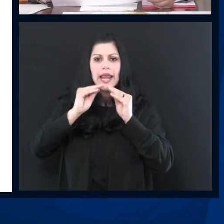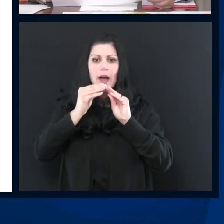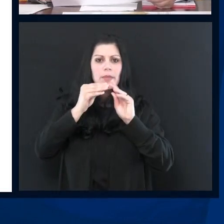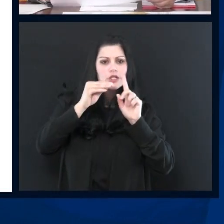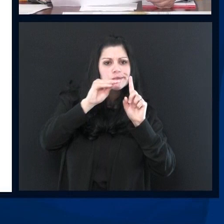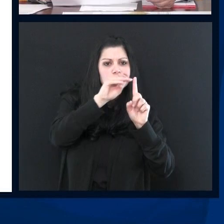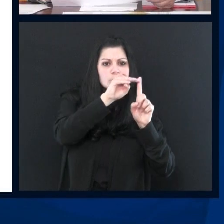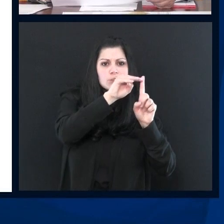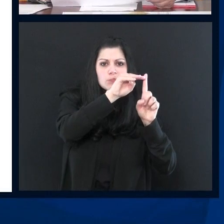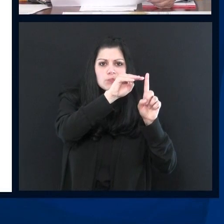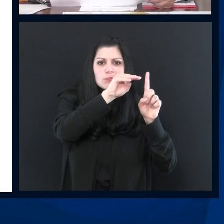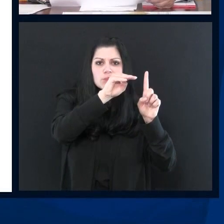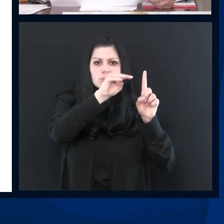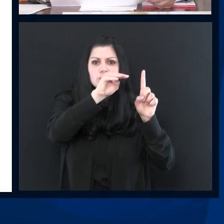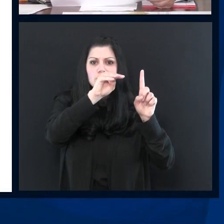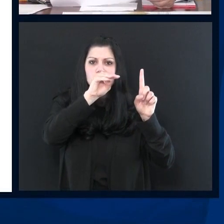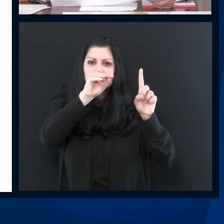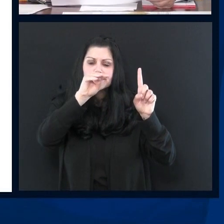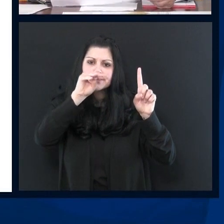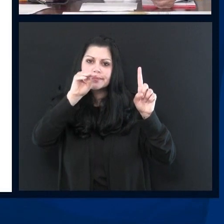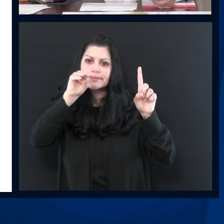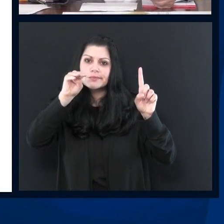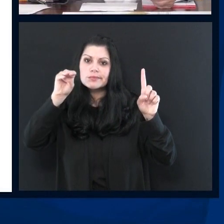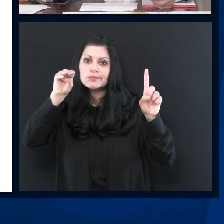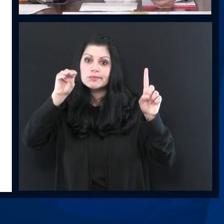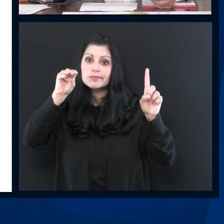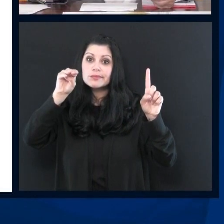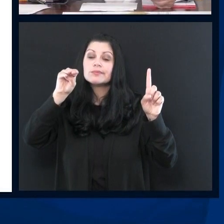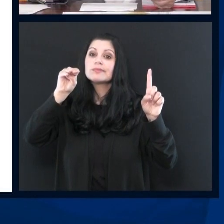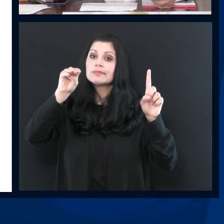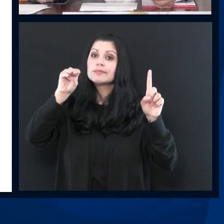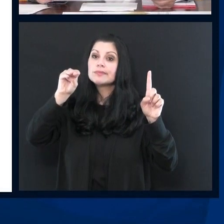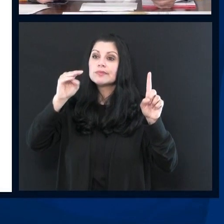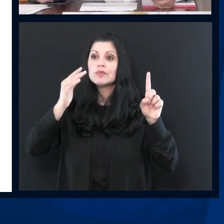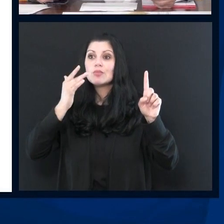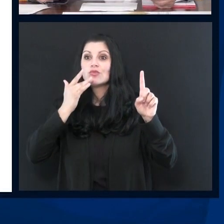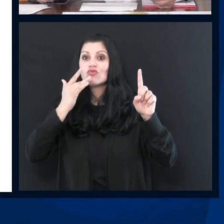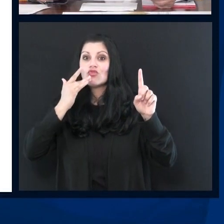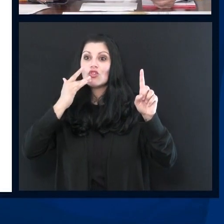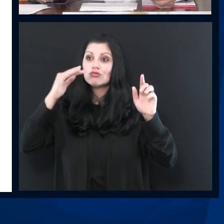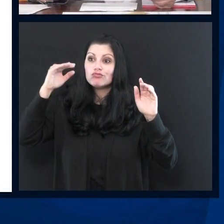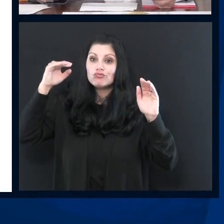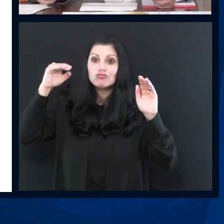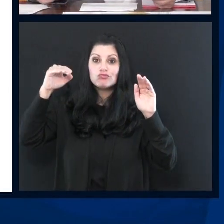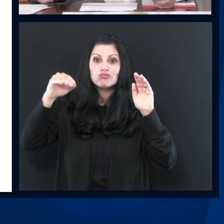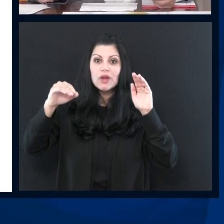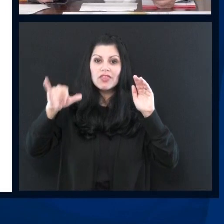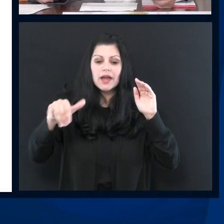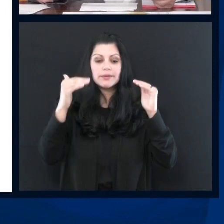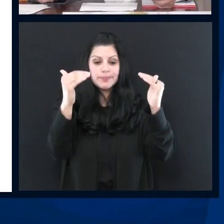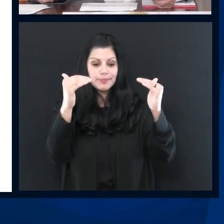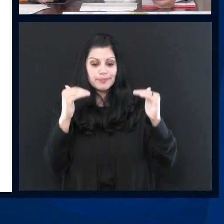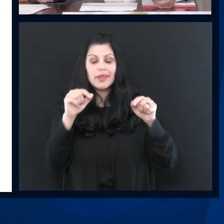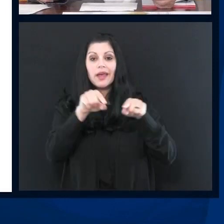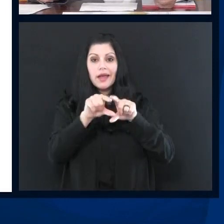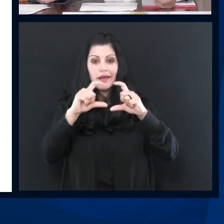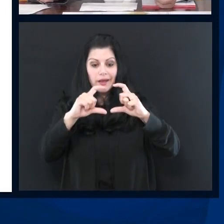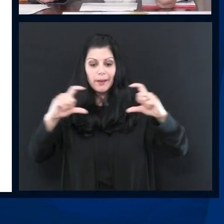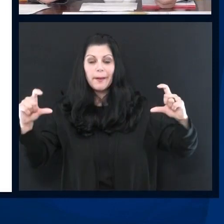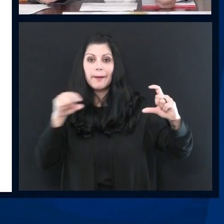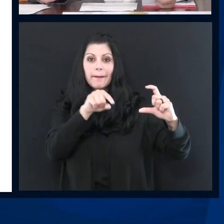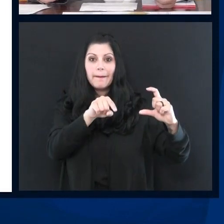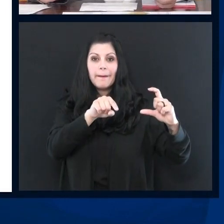been status quo there. I'd like for that to widen out more. On the middle chart, from our daily